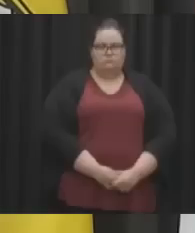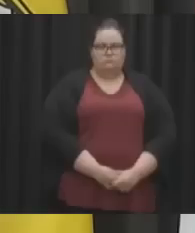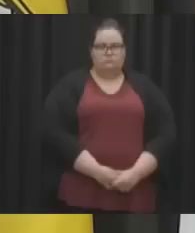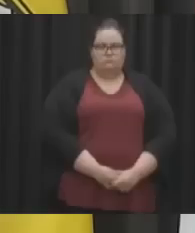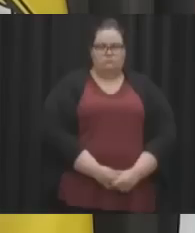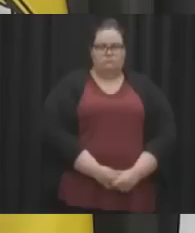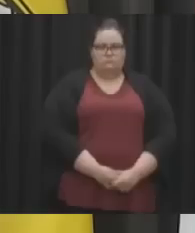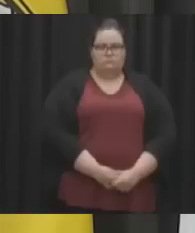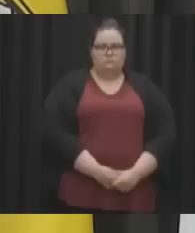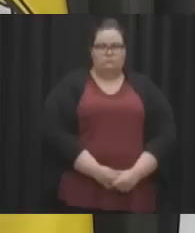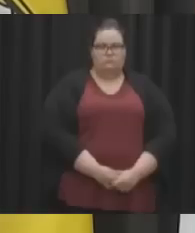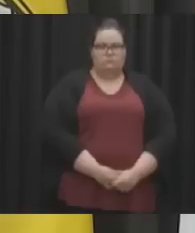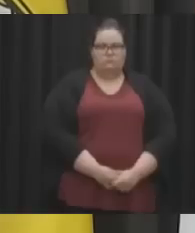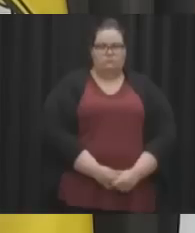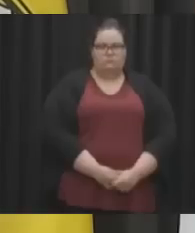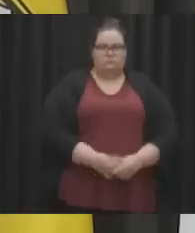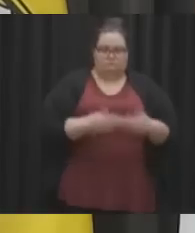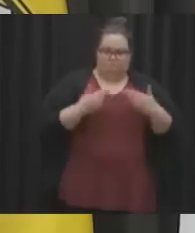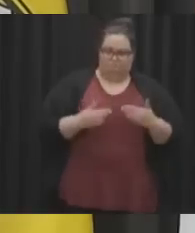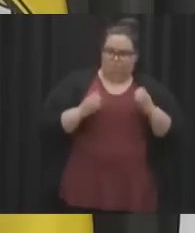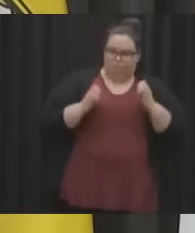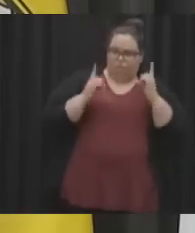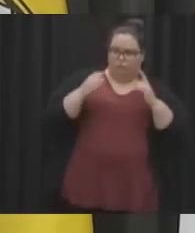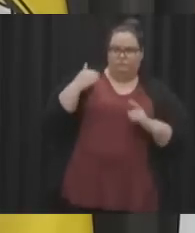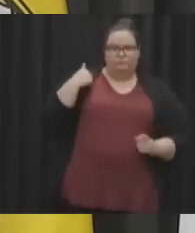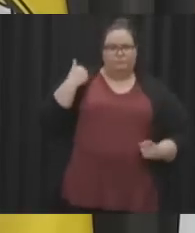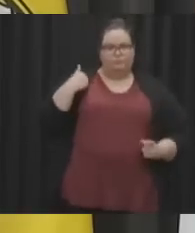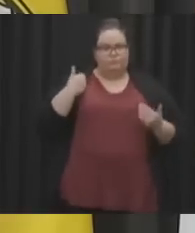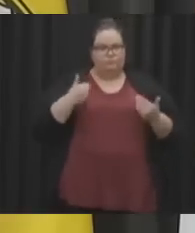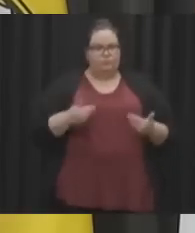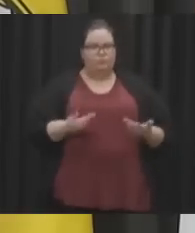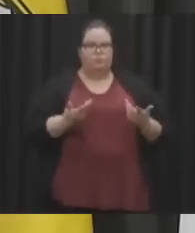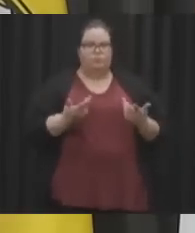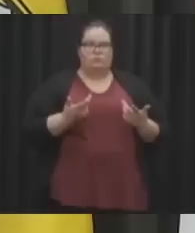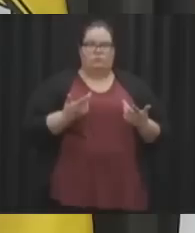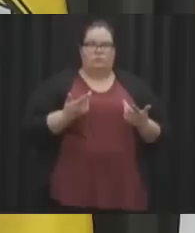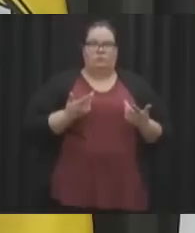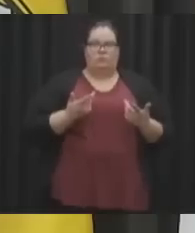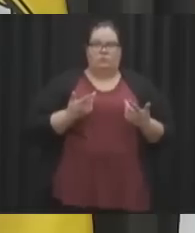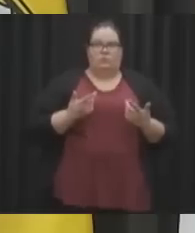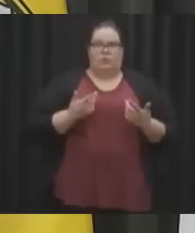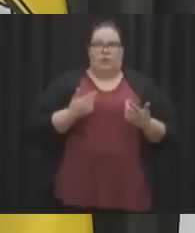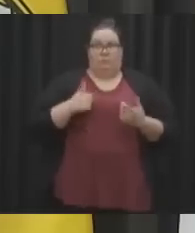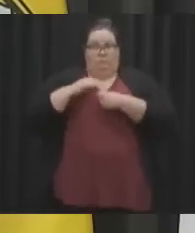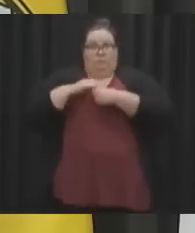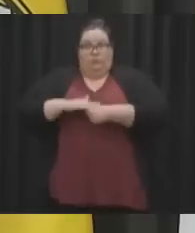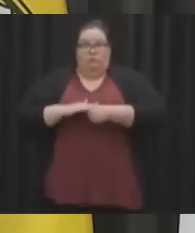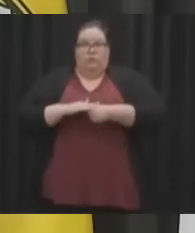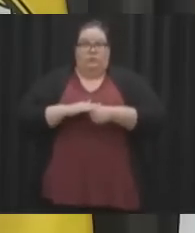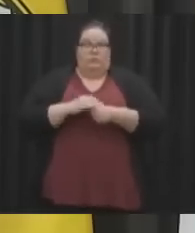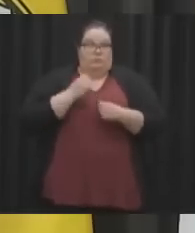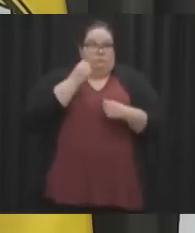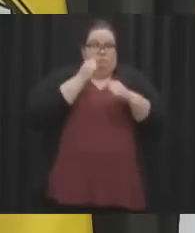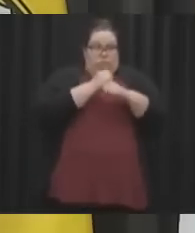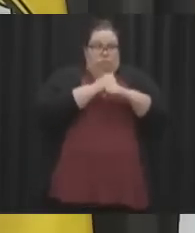Brunswick. So on Thursday, letters were sent out to families and the school community to inform them of a positive case of